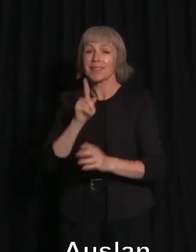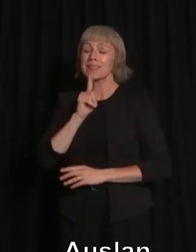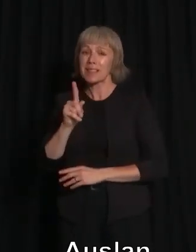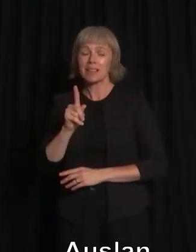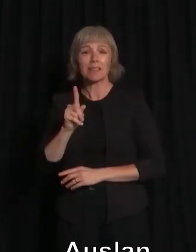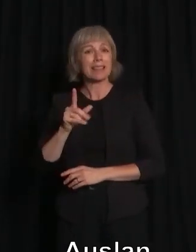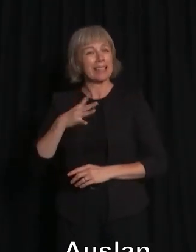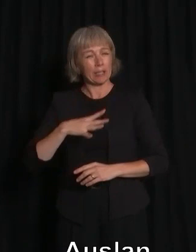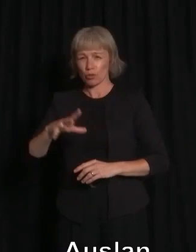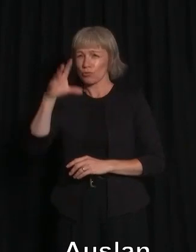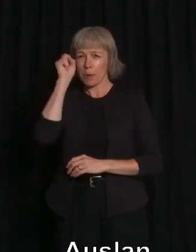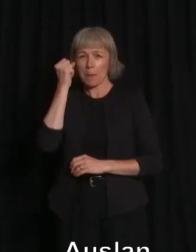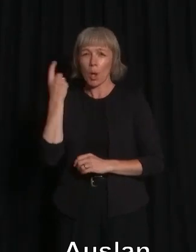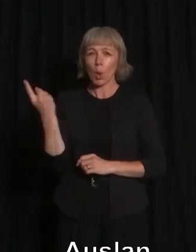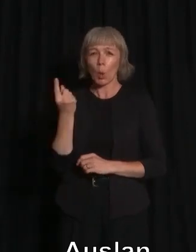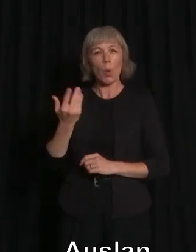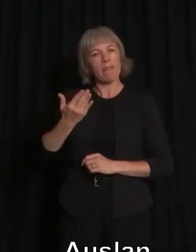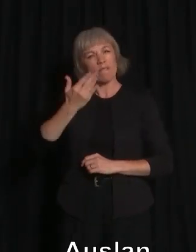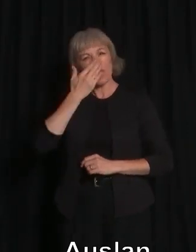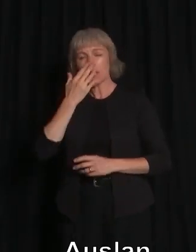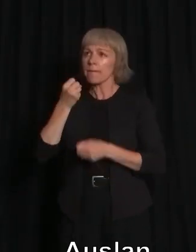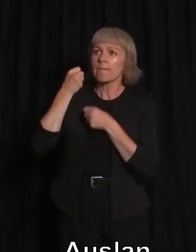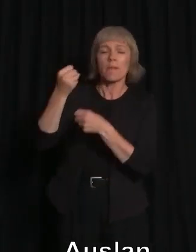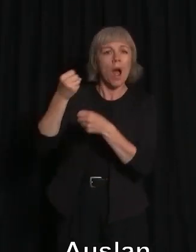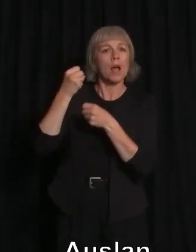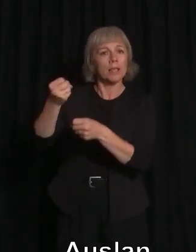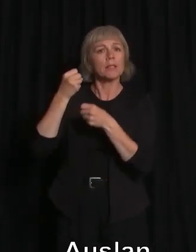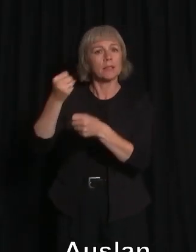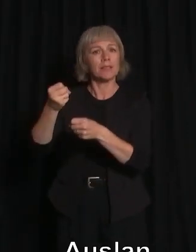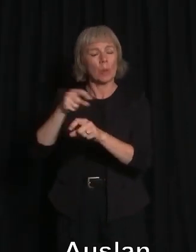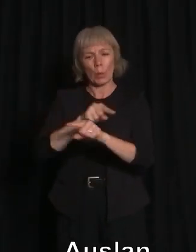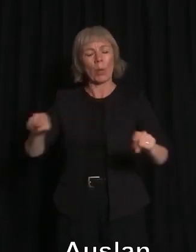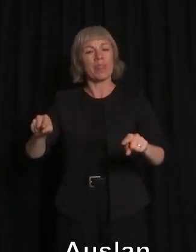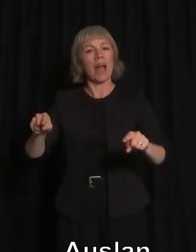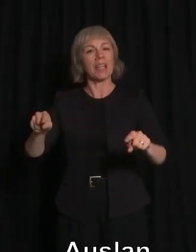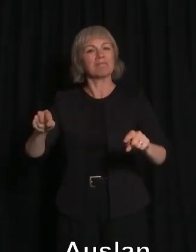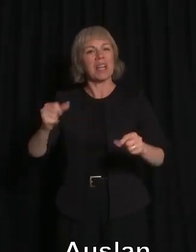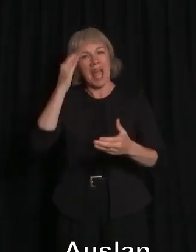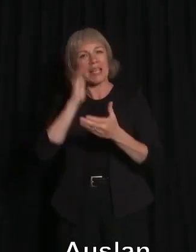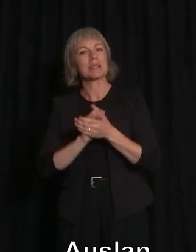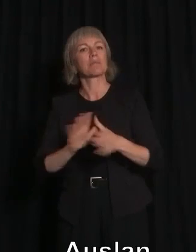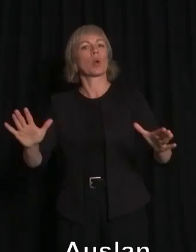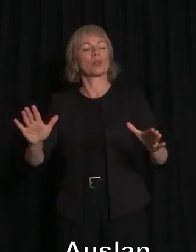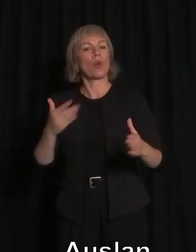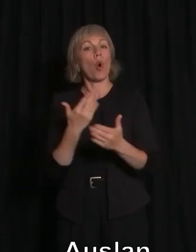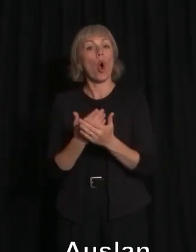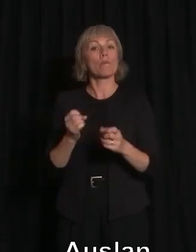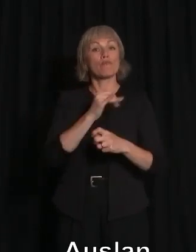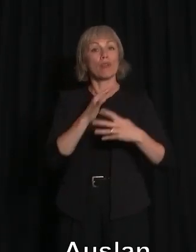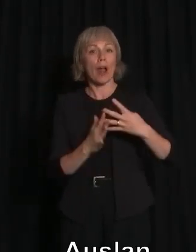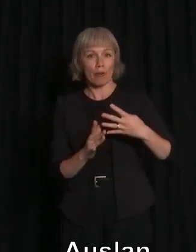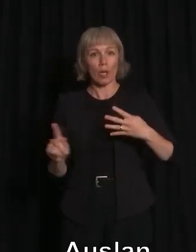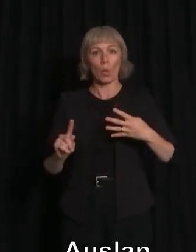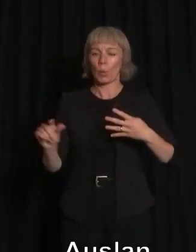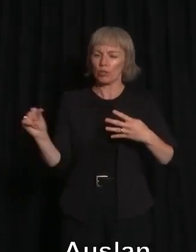lines of living and fighting racial oppression as superior experts on what the priorities ought to